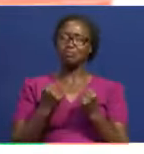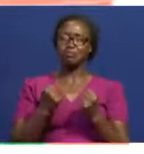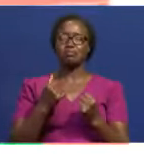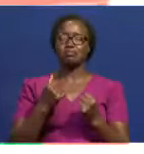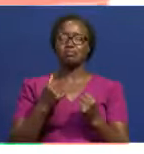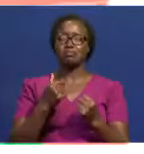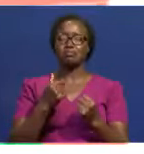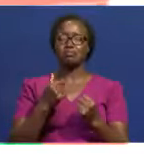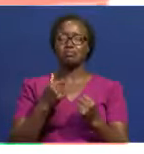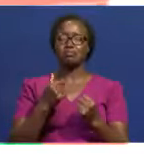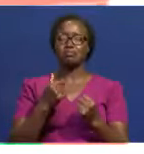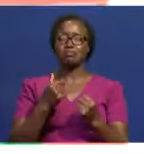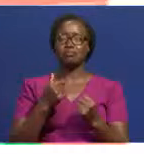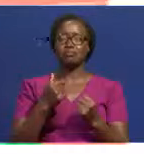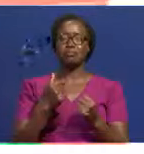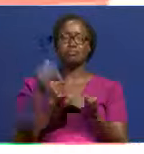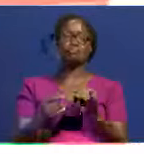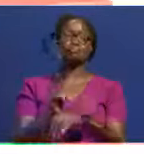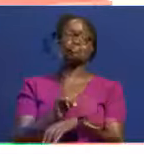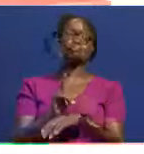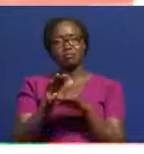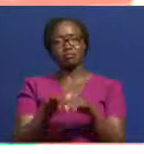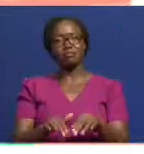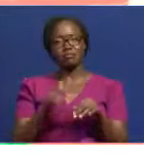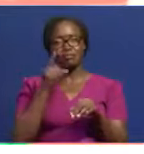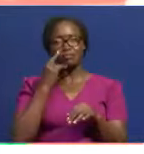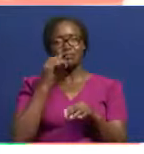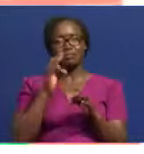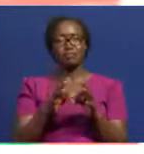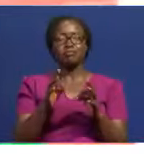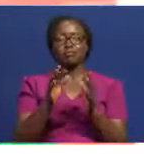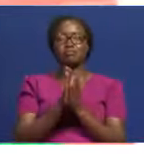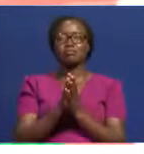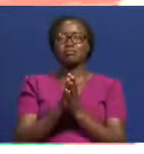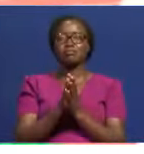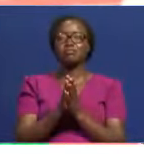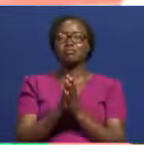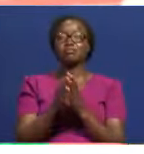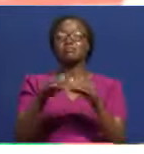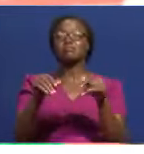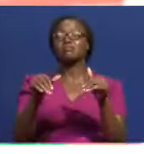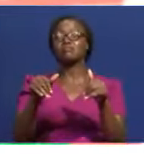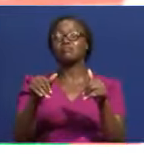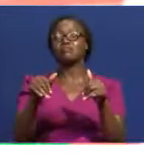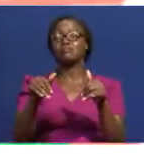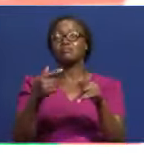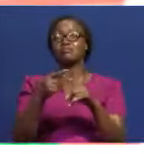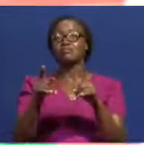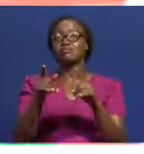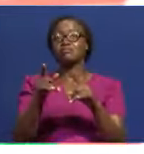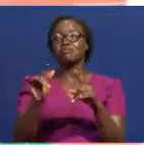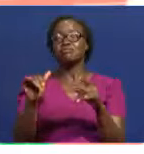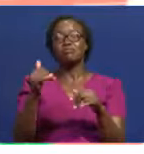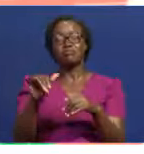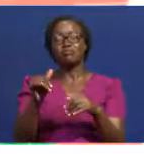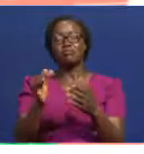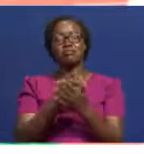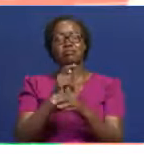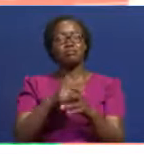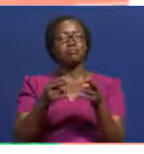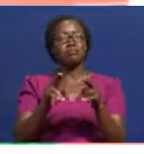me. I'm waiting to see if I will make it to the rankings, but sometimes it happened like